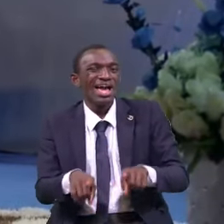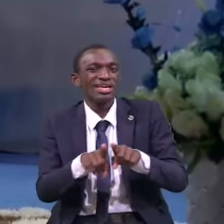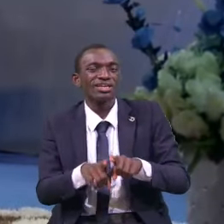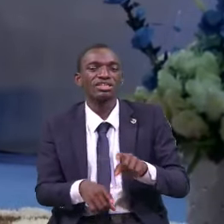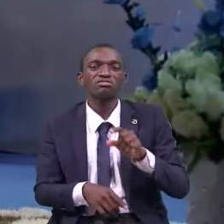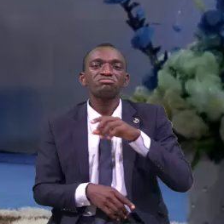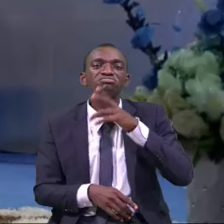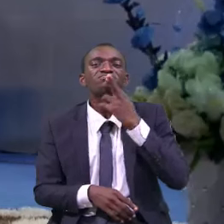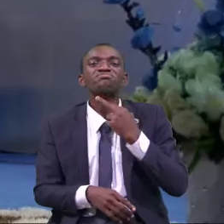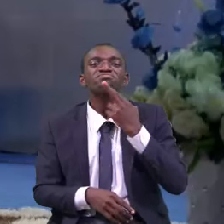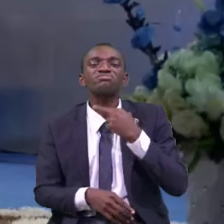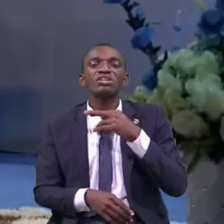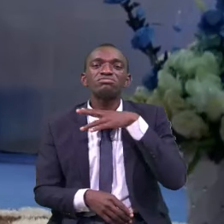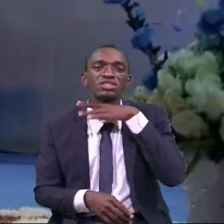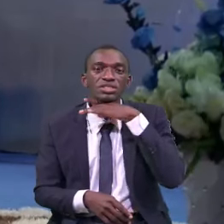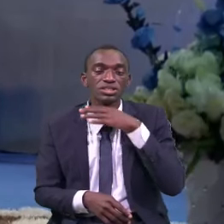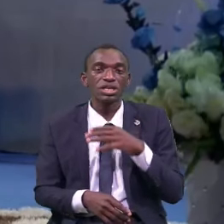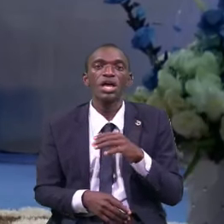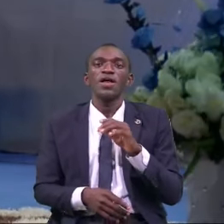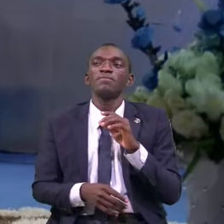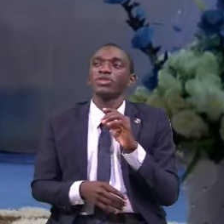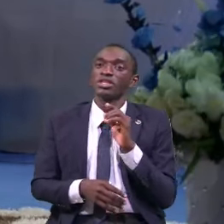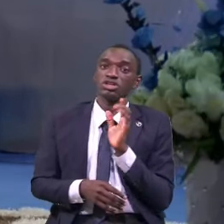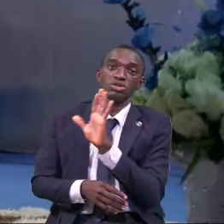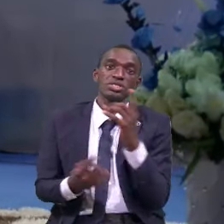They shall be as white as snow.